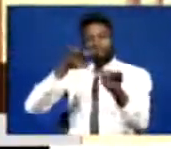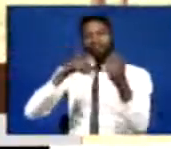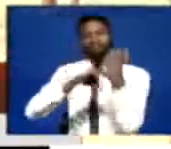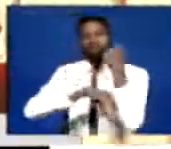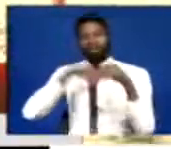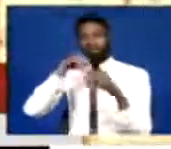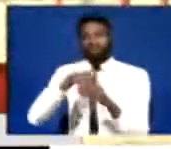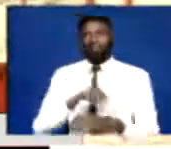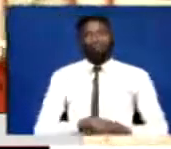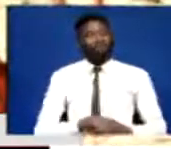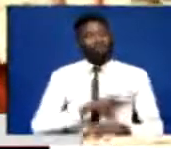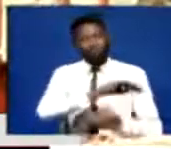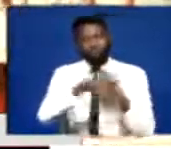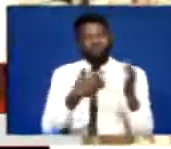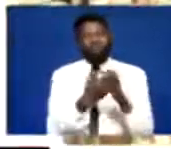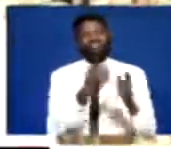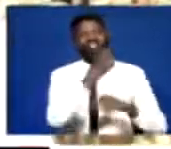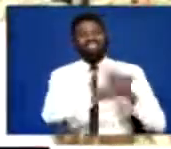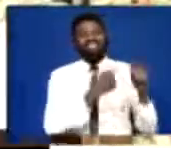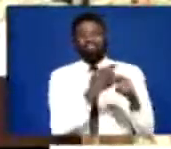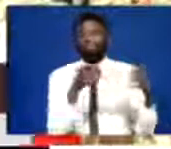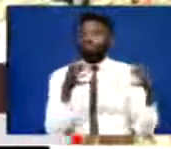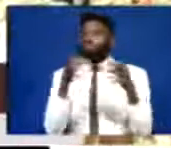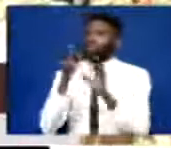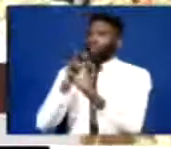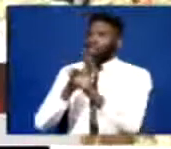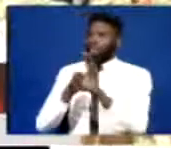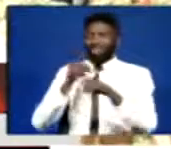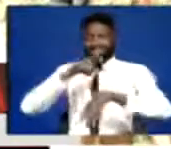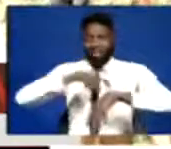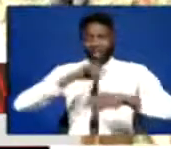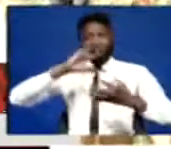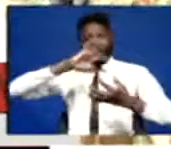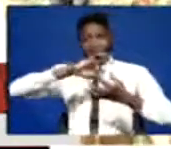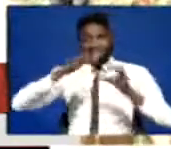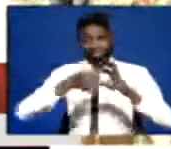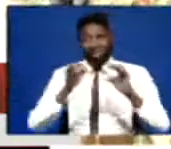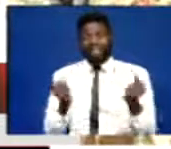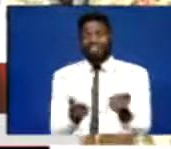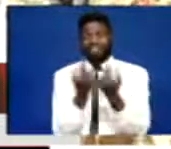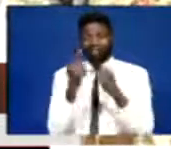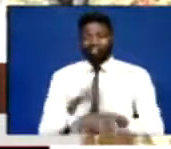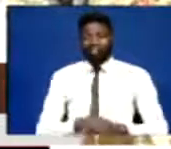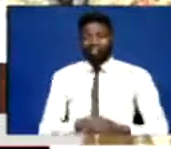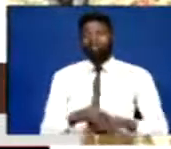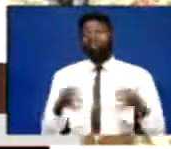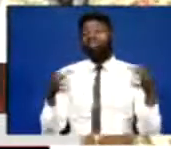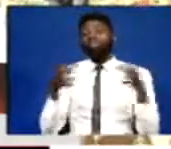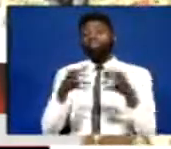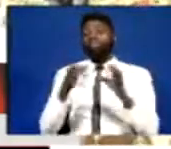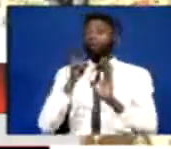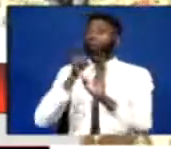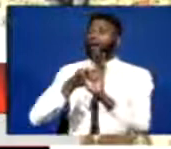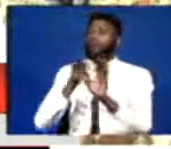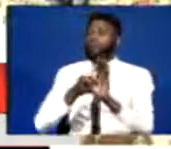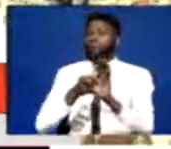they participate in, especially in an Olympic event, the participants are no more than 18,